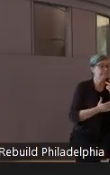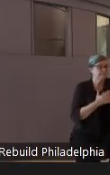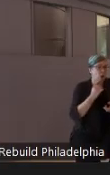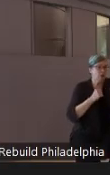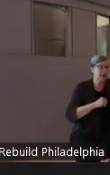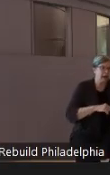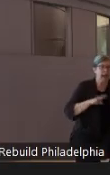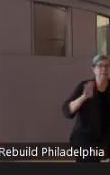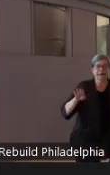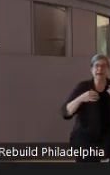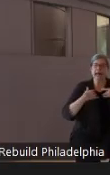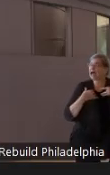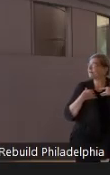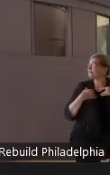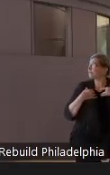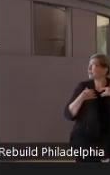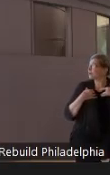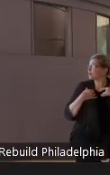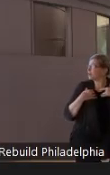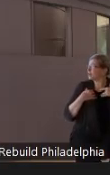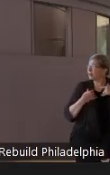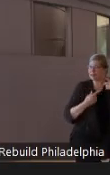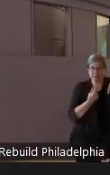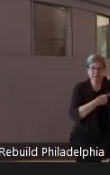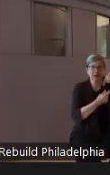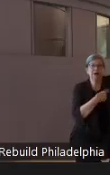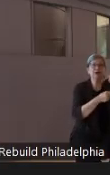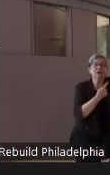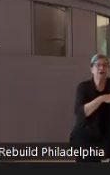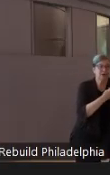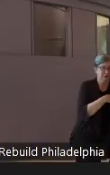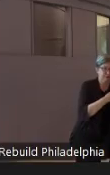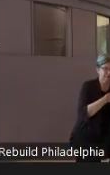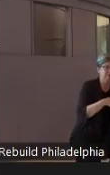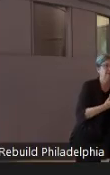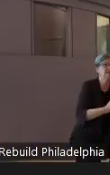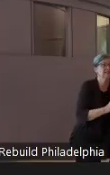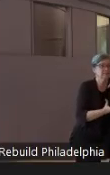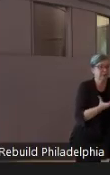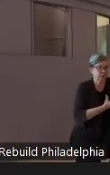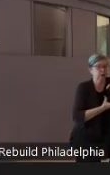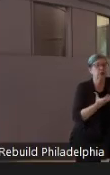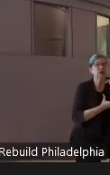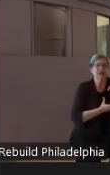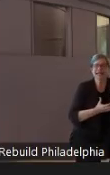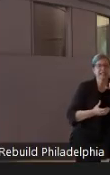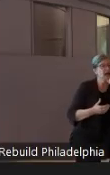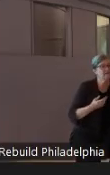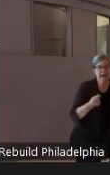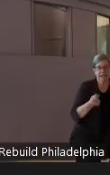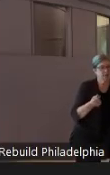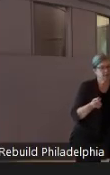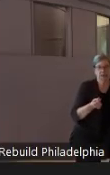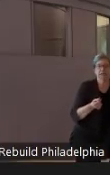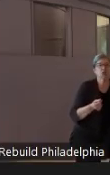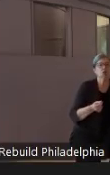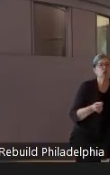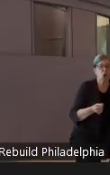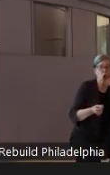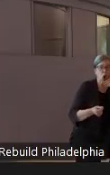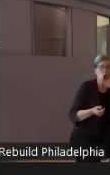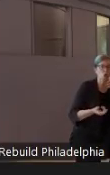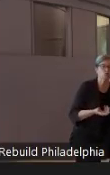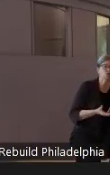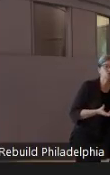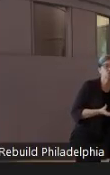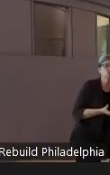have the spinner that is shown in the lower left-hand image of the slide. It is not a fast spinner. It is actually very slow,